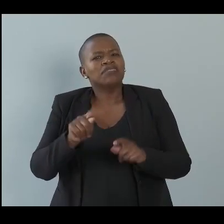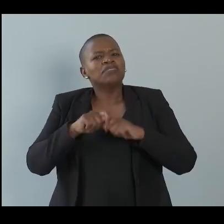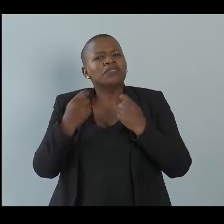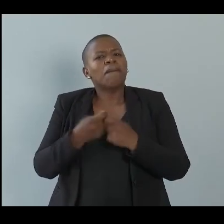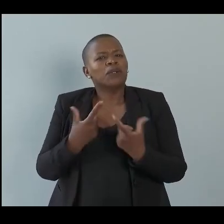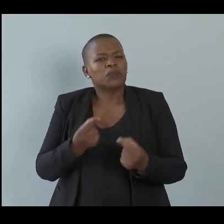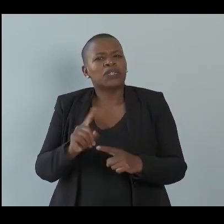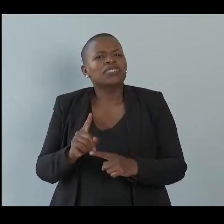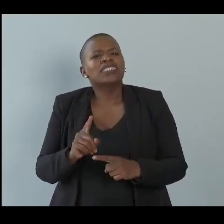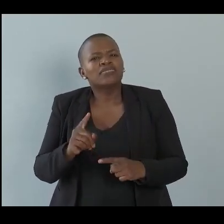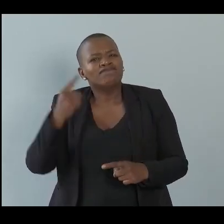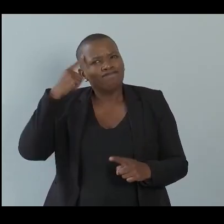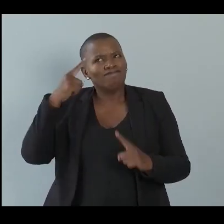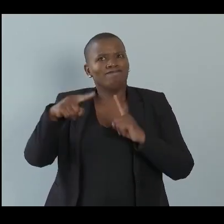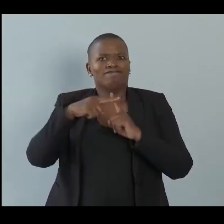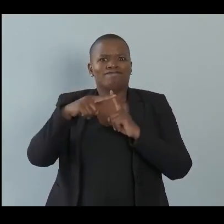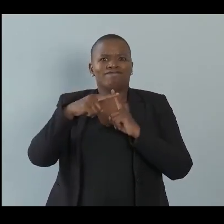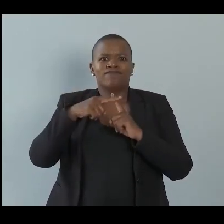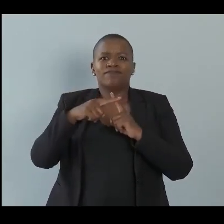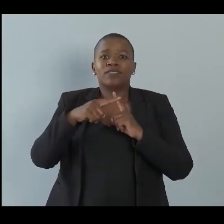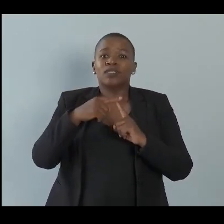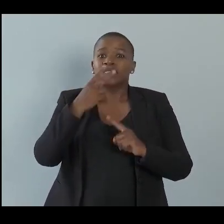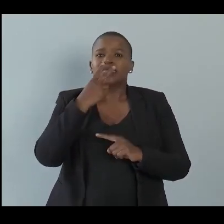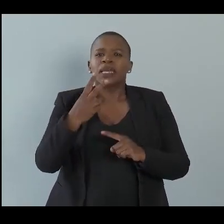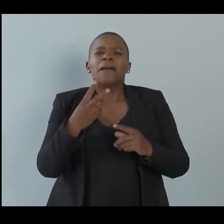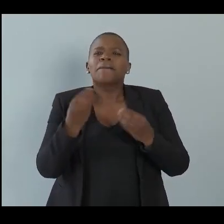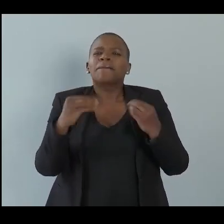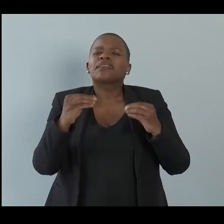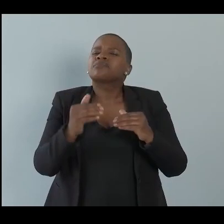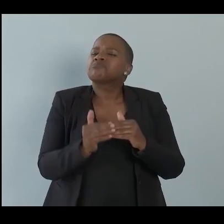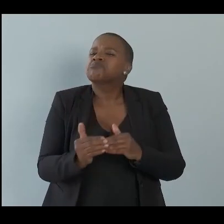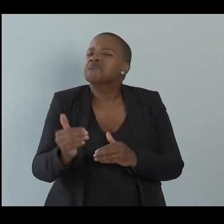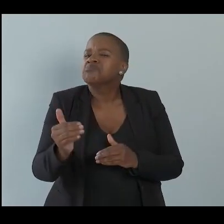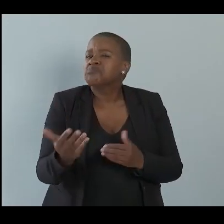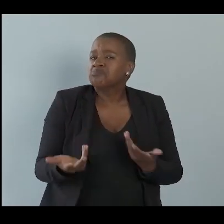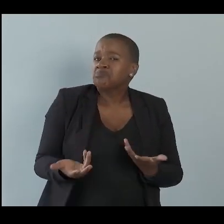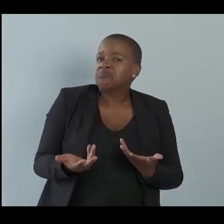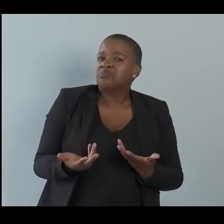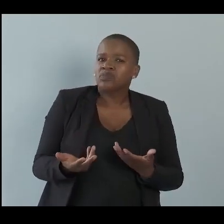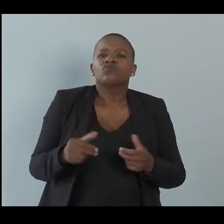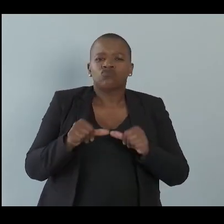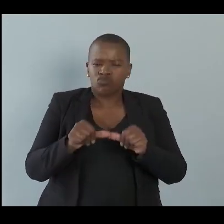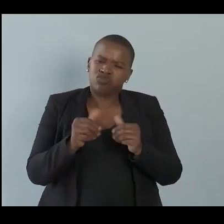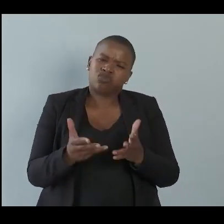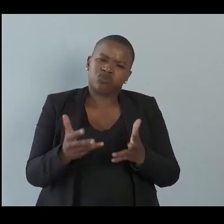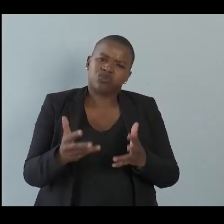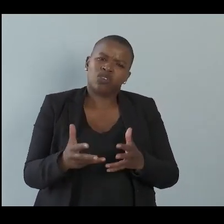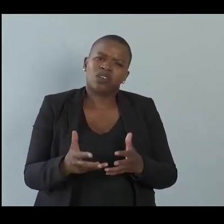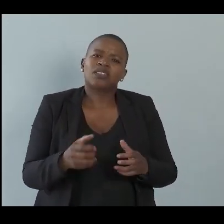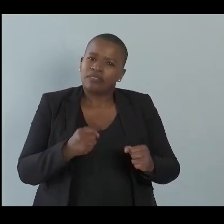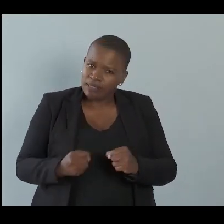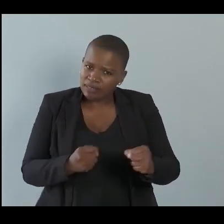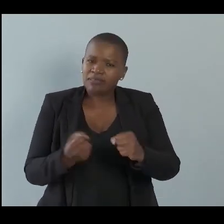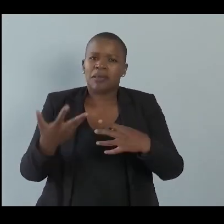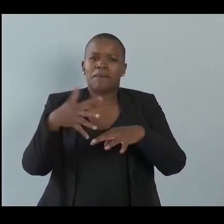pleased if you look at our continued operations, so really the businesses that we focused on going forward and where we apply our strategy.